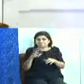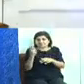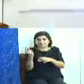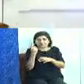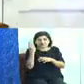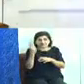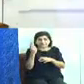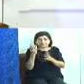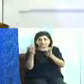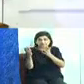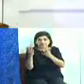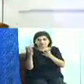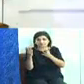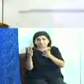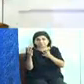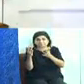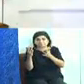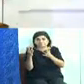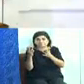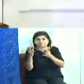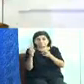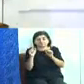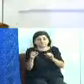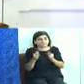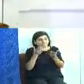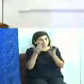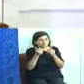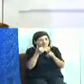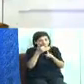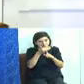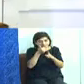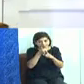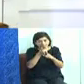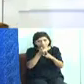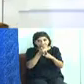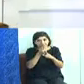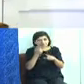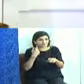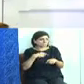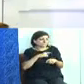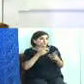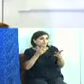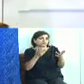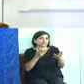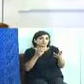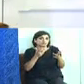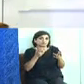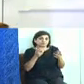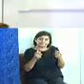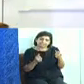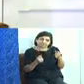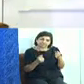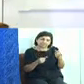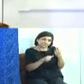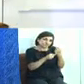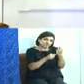you. You may take it and serve yourself. We just want to accommodate you as best we can.